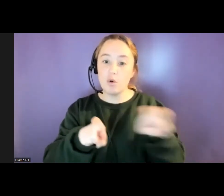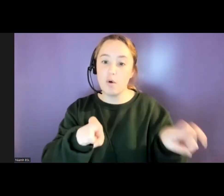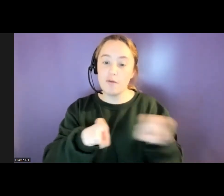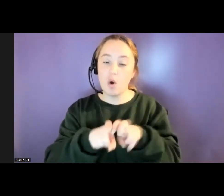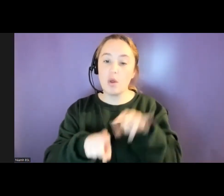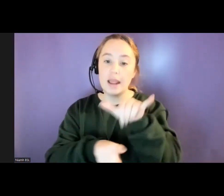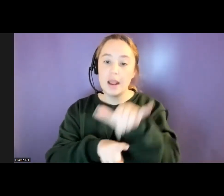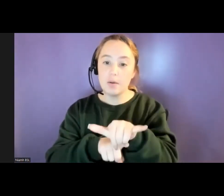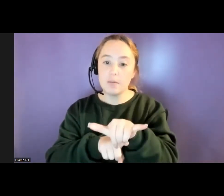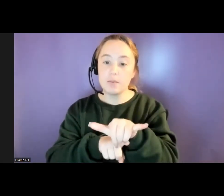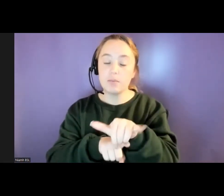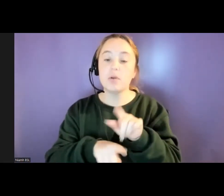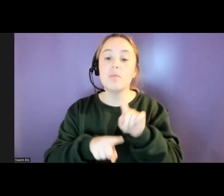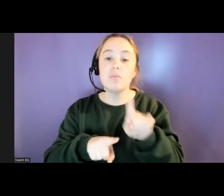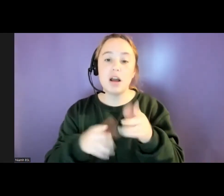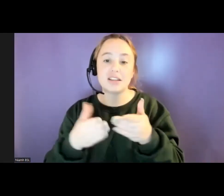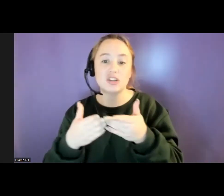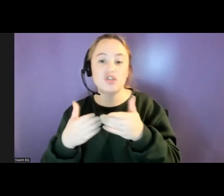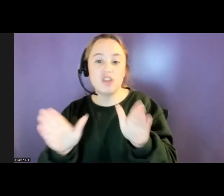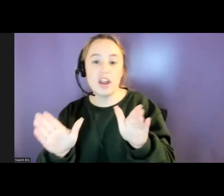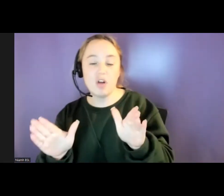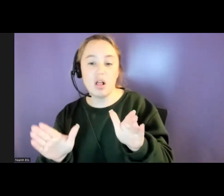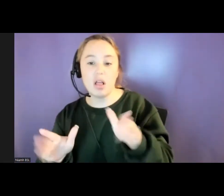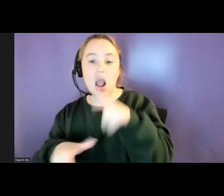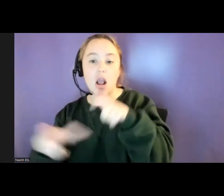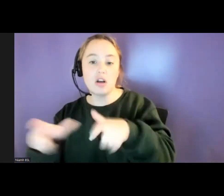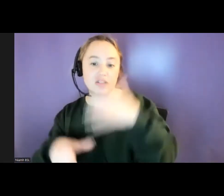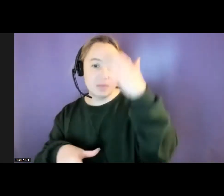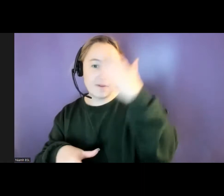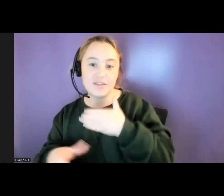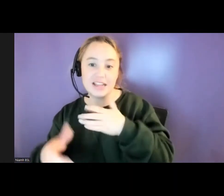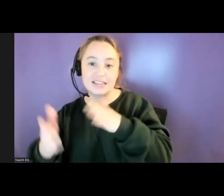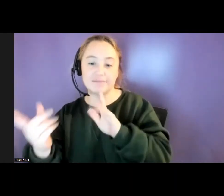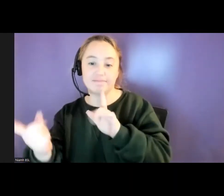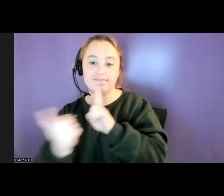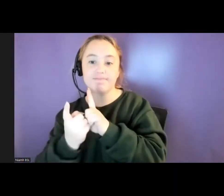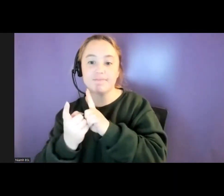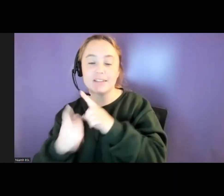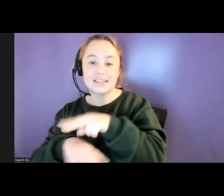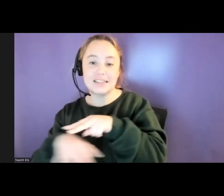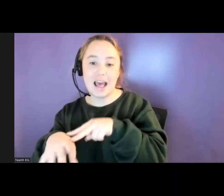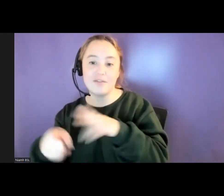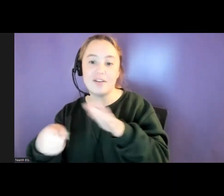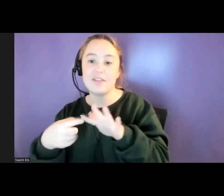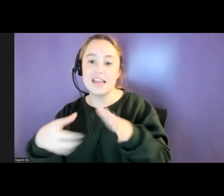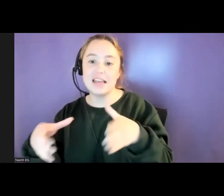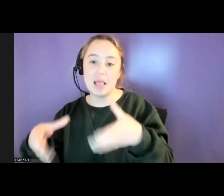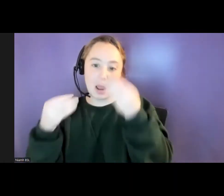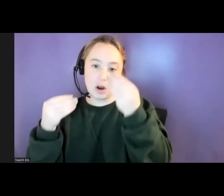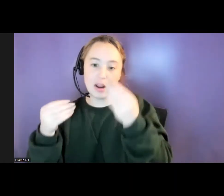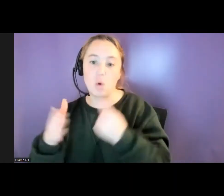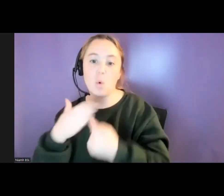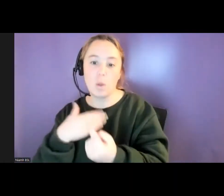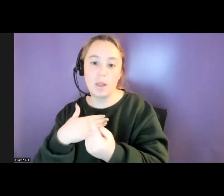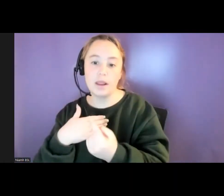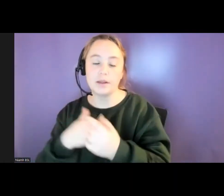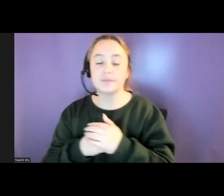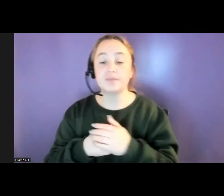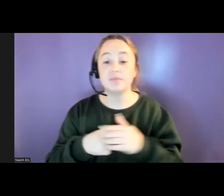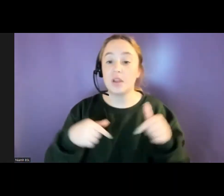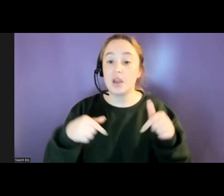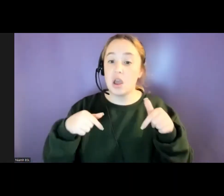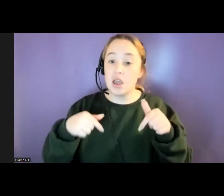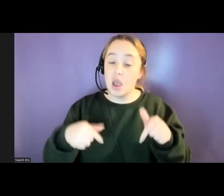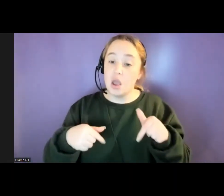but our general customer facing staff only had that e-learning opportunity. We were one of the first airports in